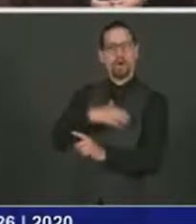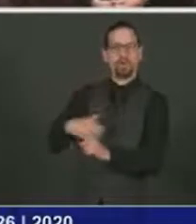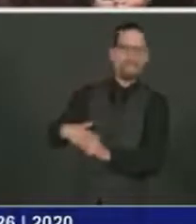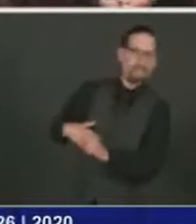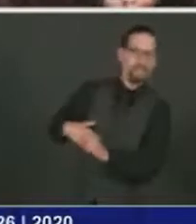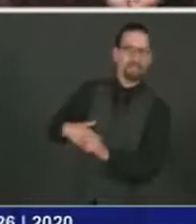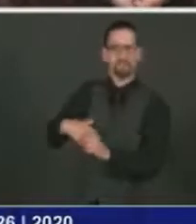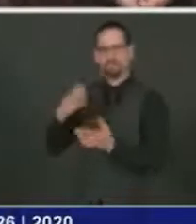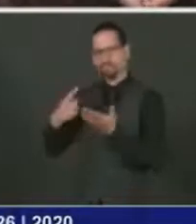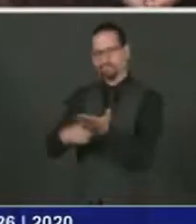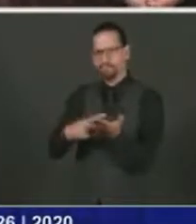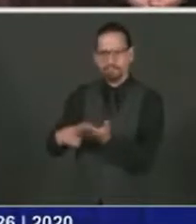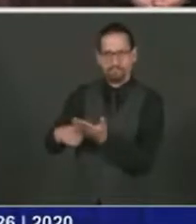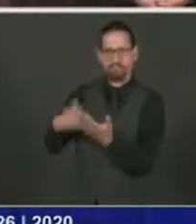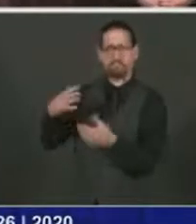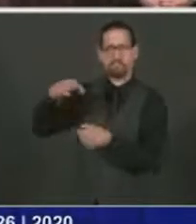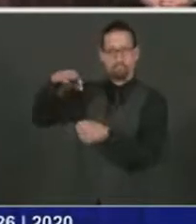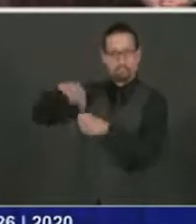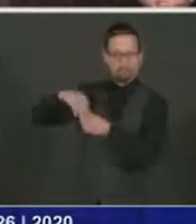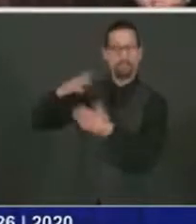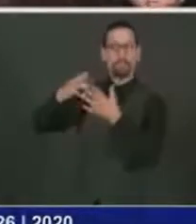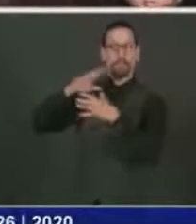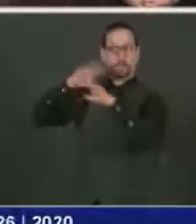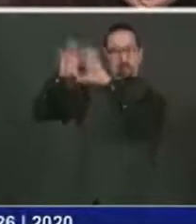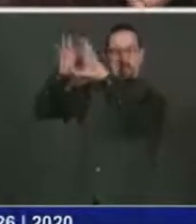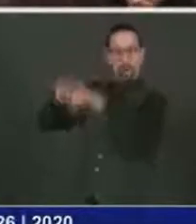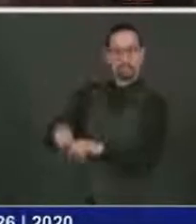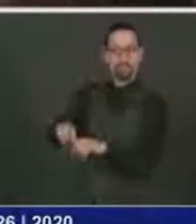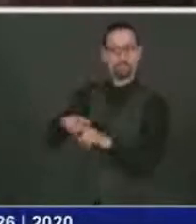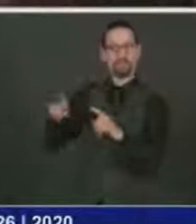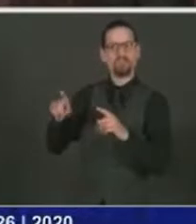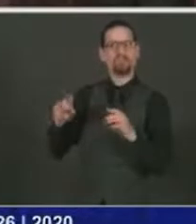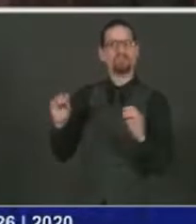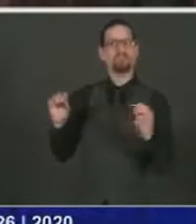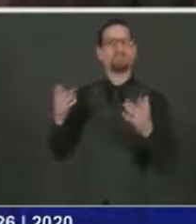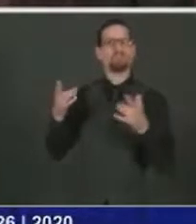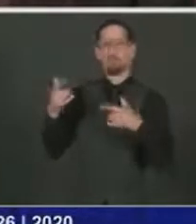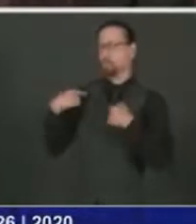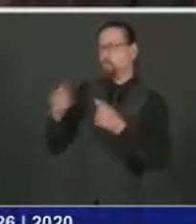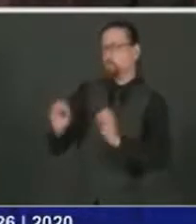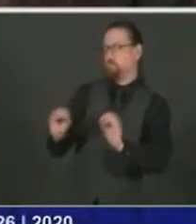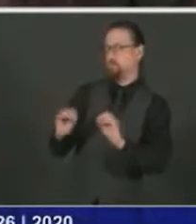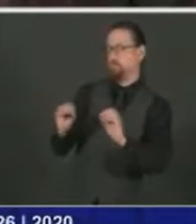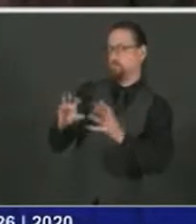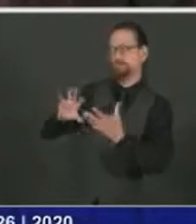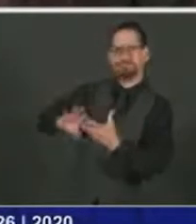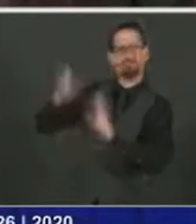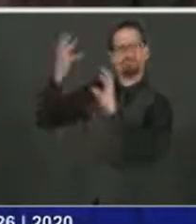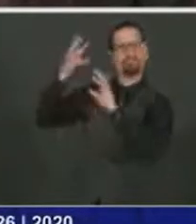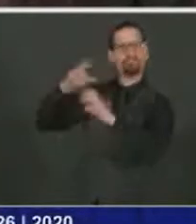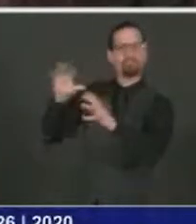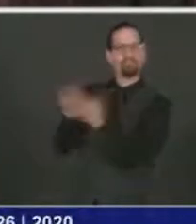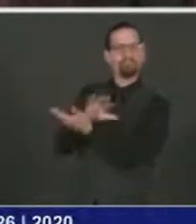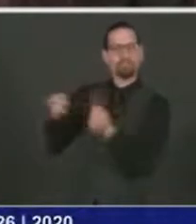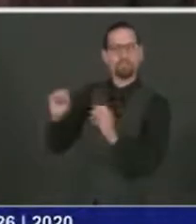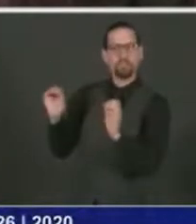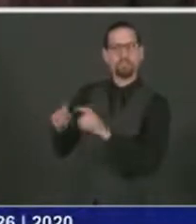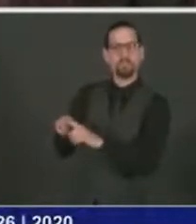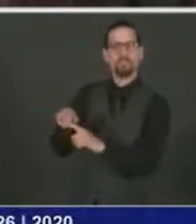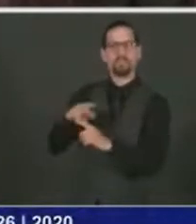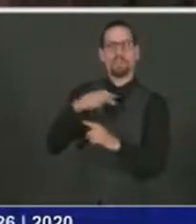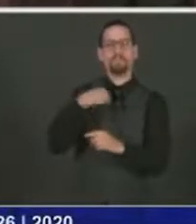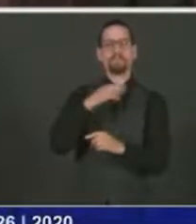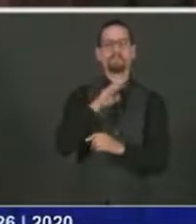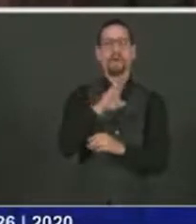remove that statue. There hasn't been any violence or anything of that sort there, any mob rule. It just seems like the will of many